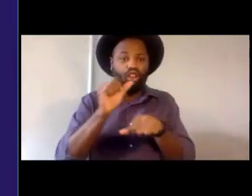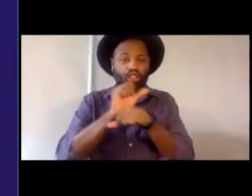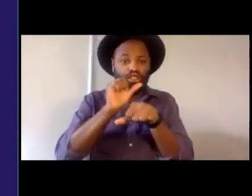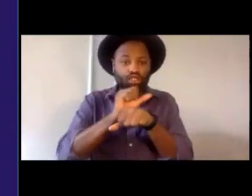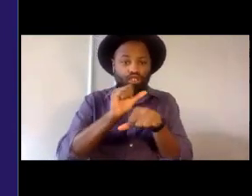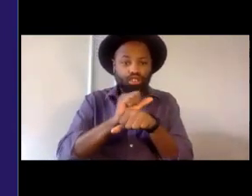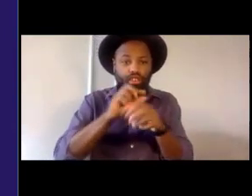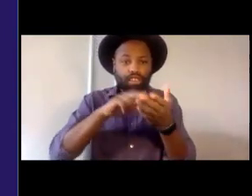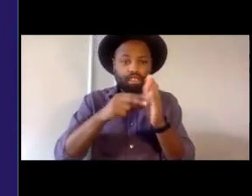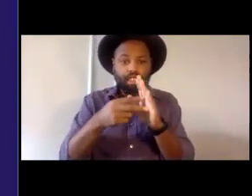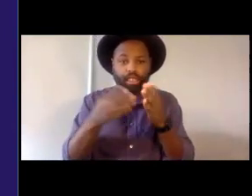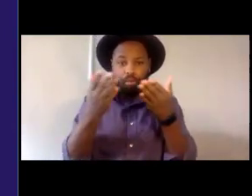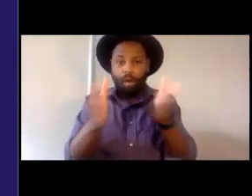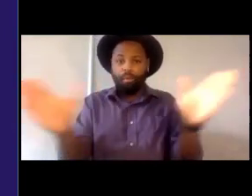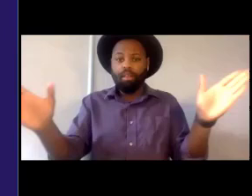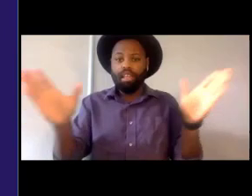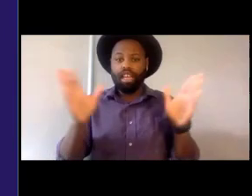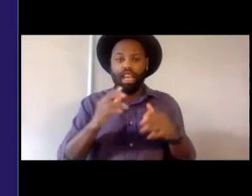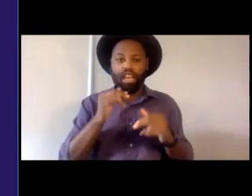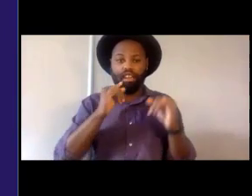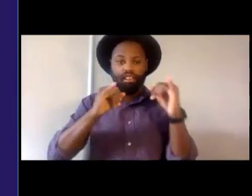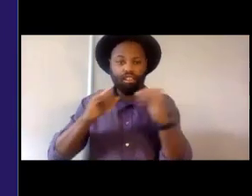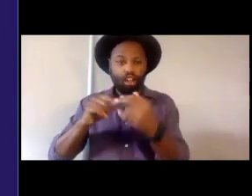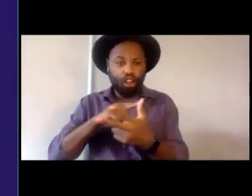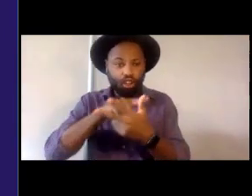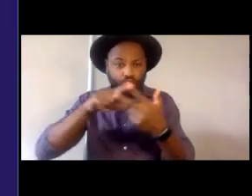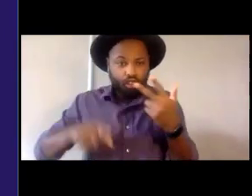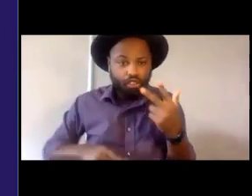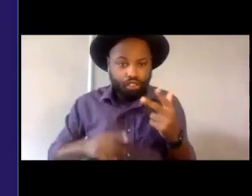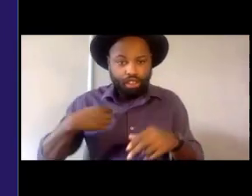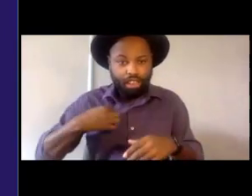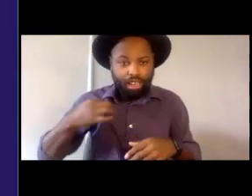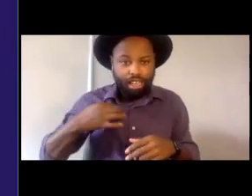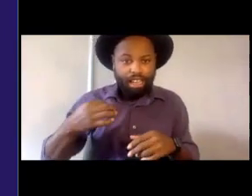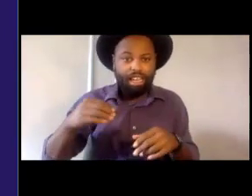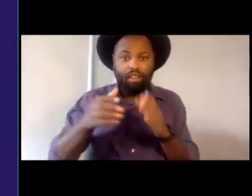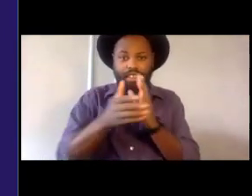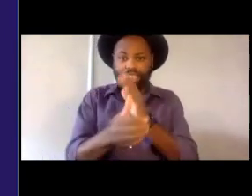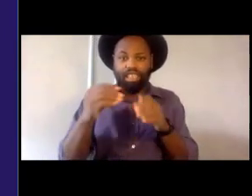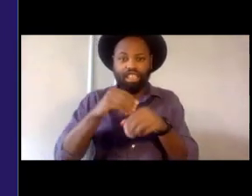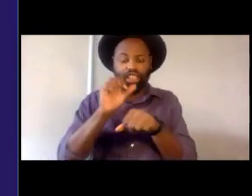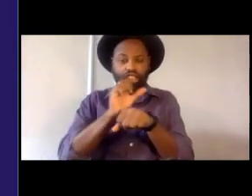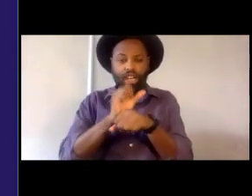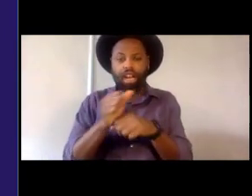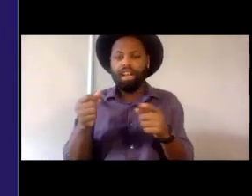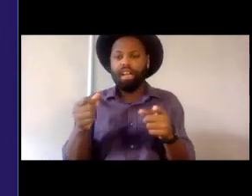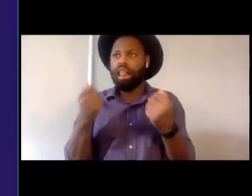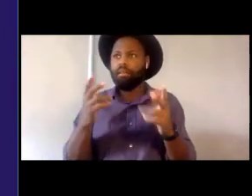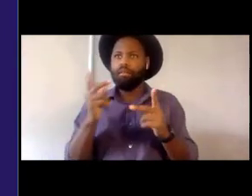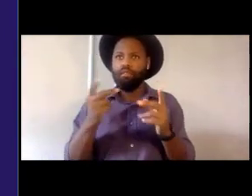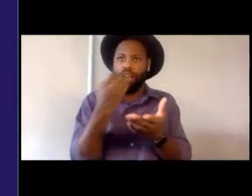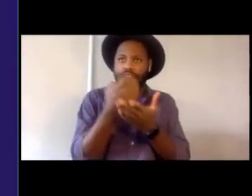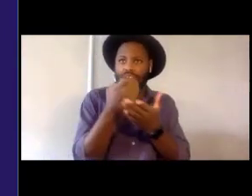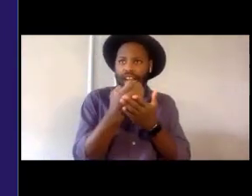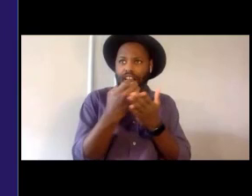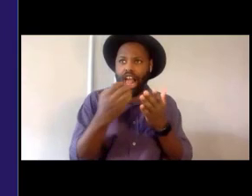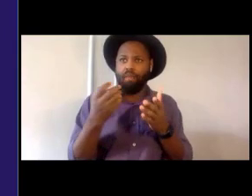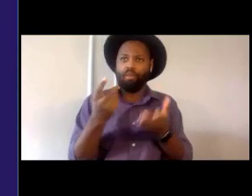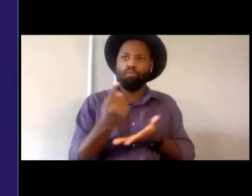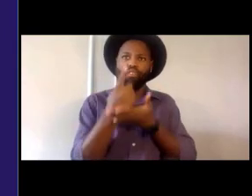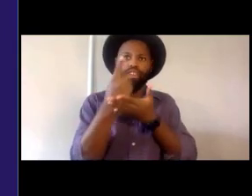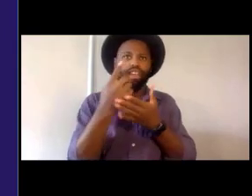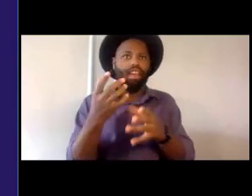job. As I mentioned earlier, this is a tough one for an industry where many people from economic privilege gain beneficial experience through